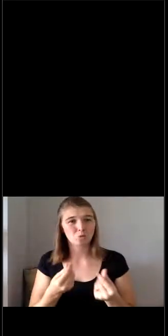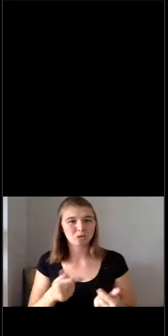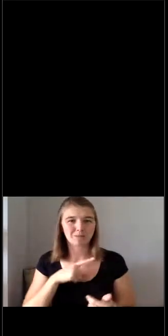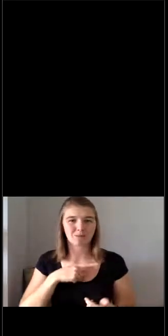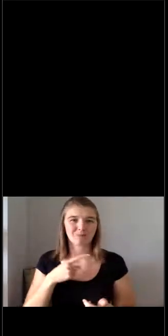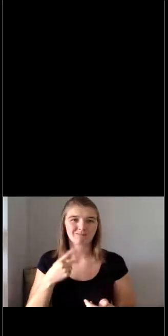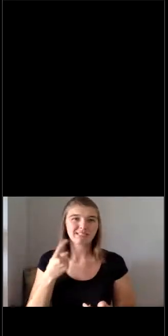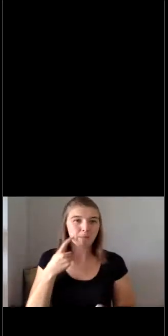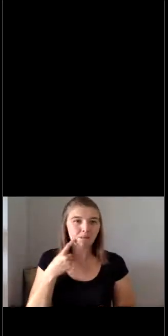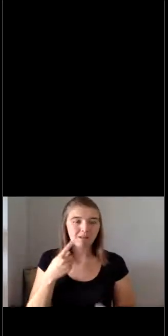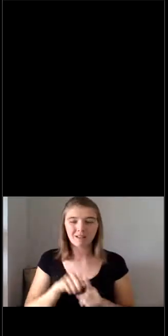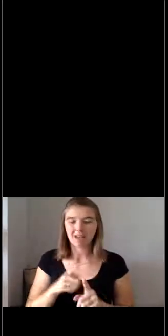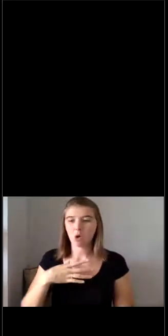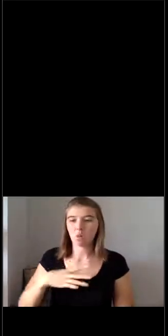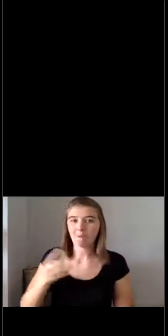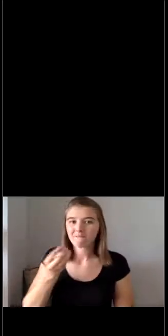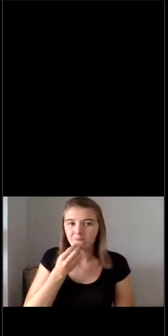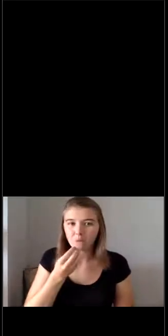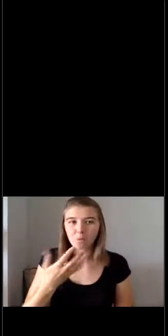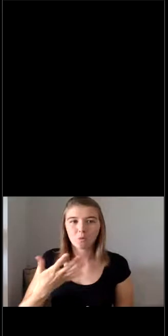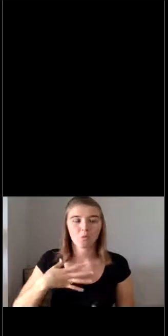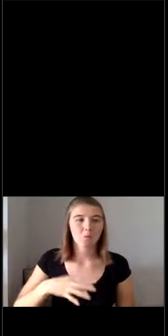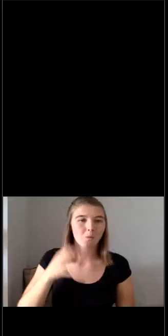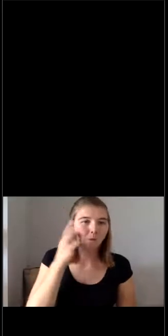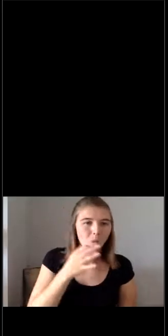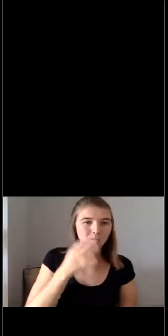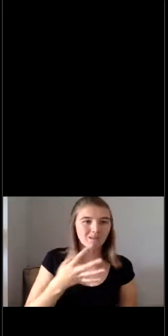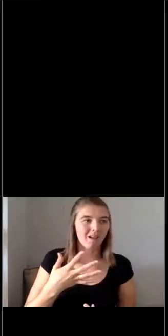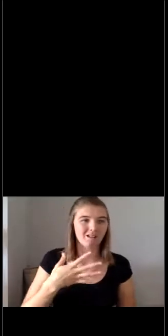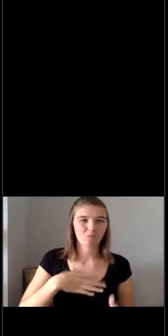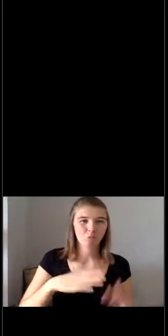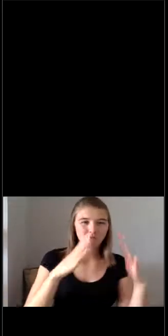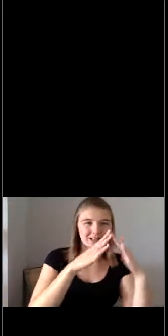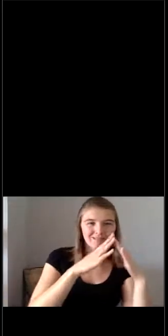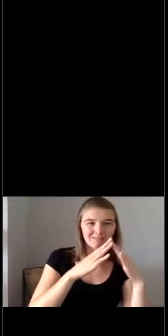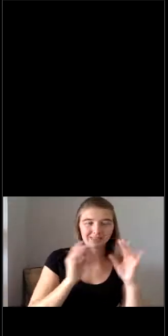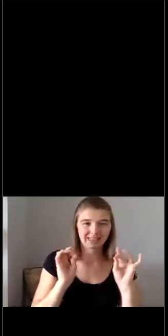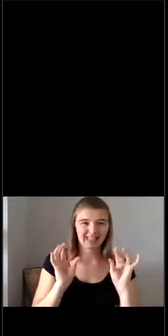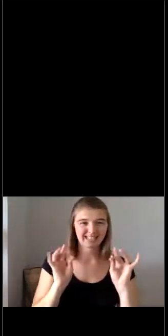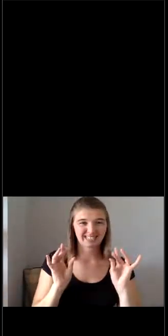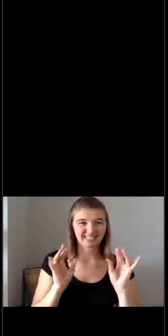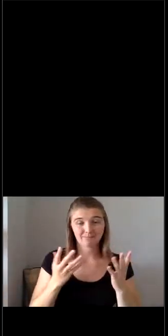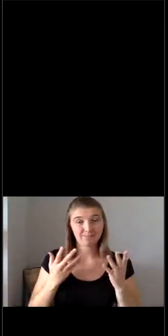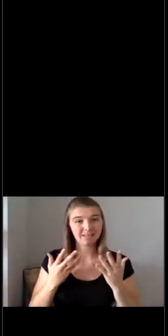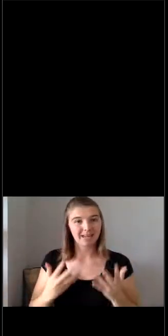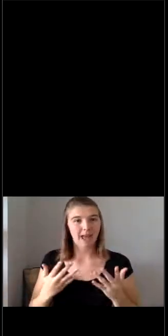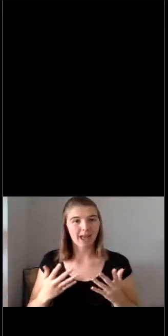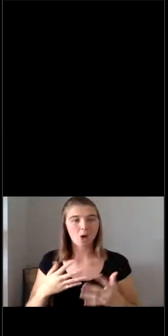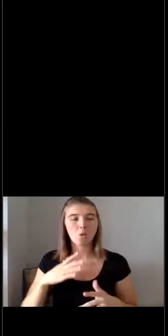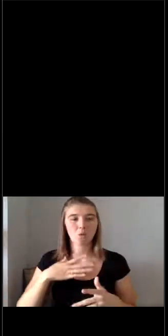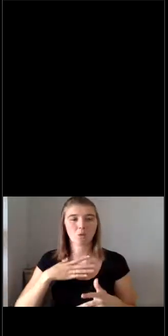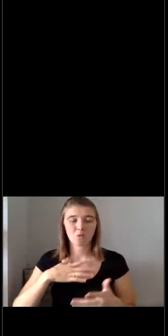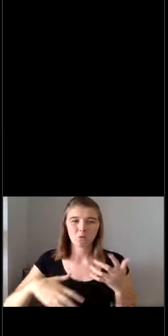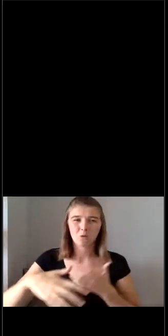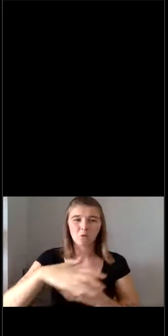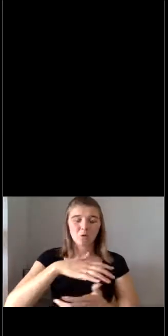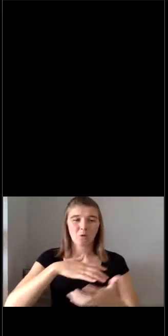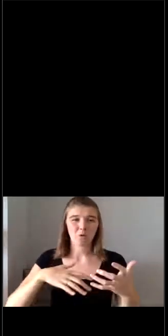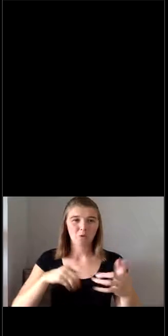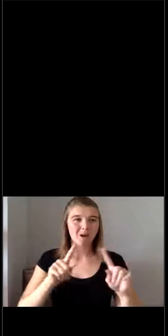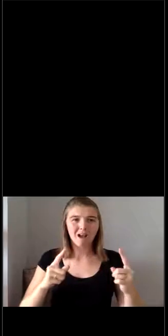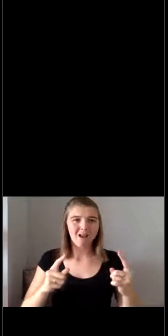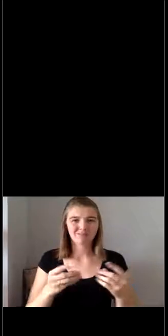water. The way that we live and work now, problems tend to be a lot more long-term and complex. And it's not, we're not able to find an immediate solution. Sometimes